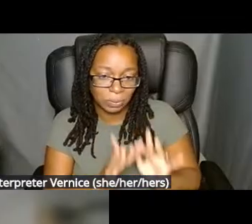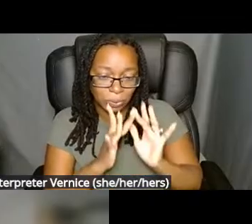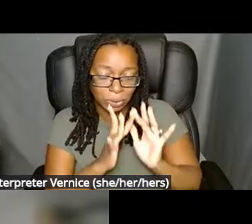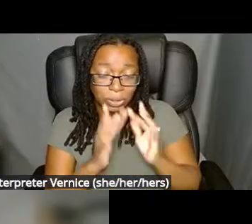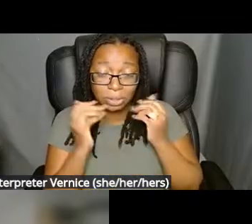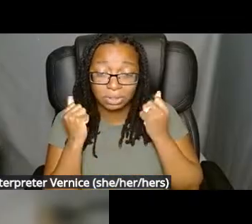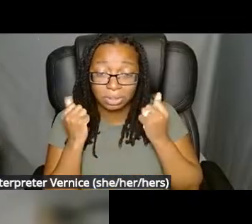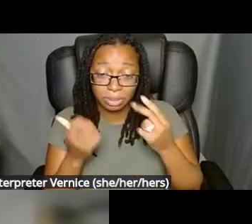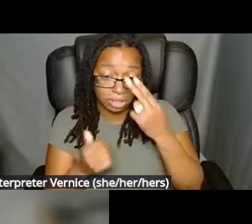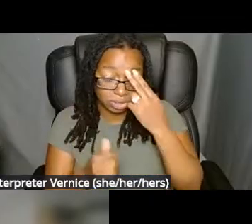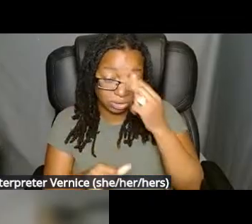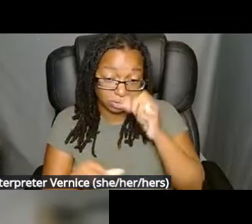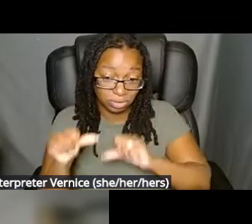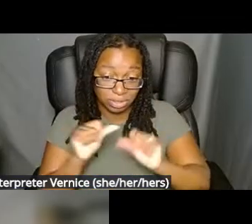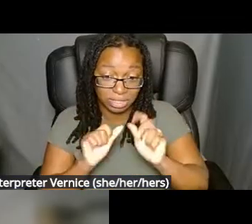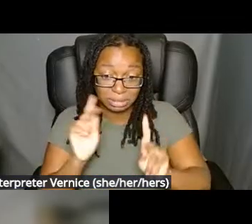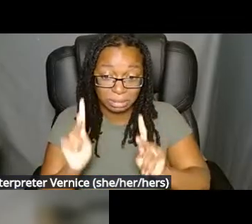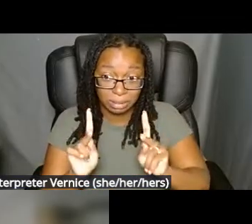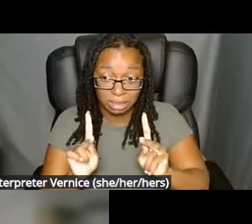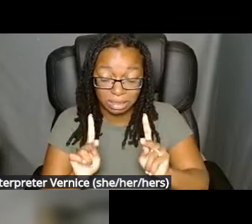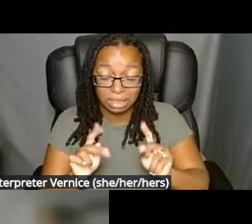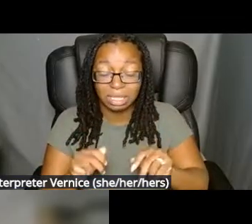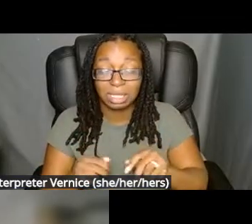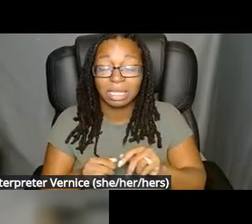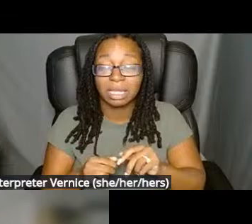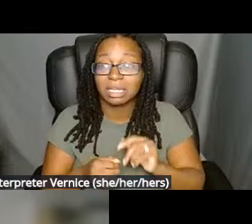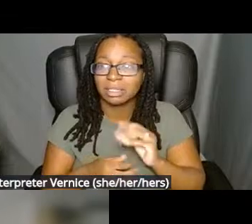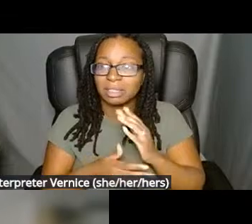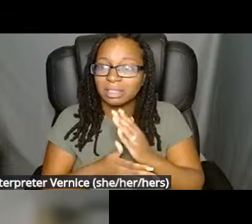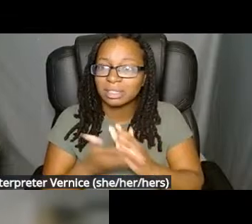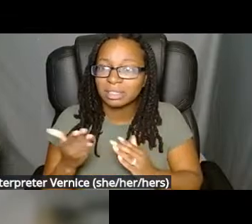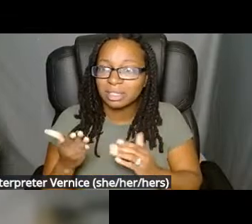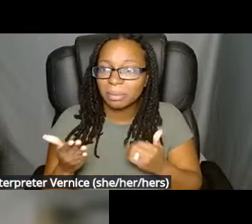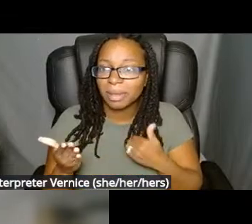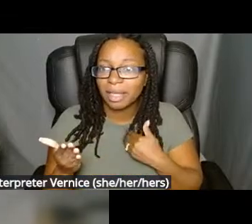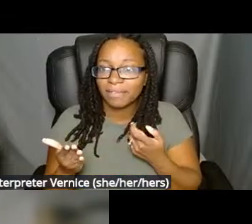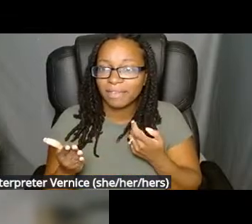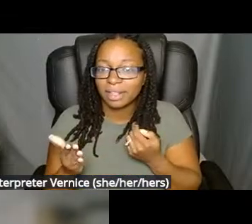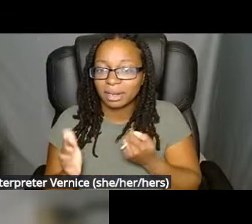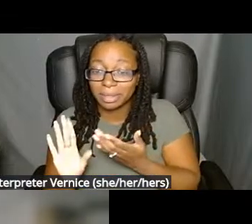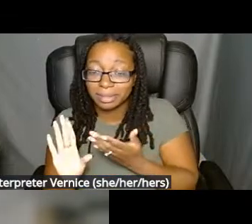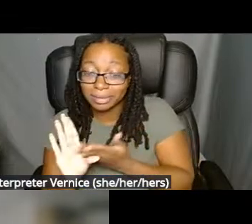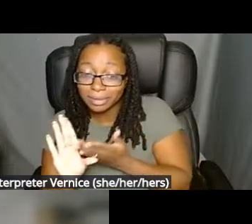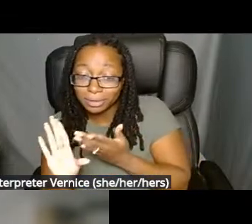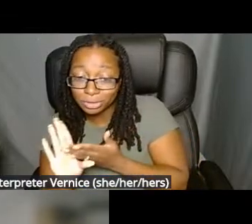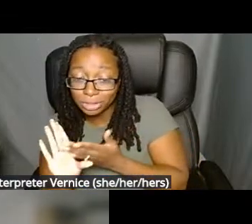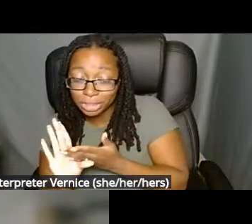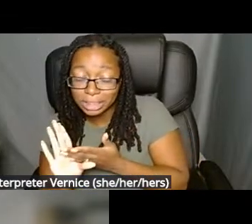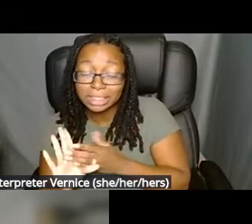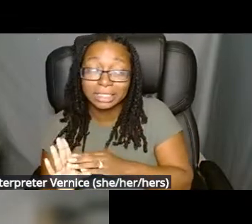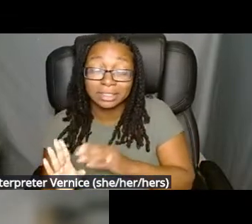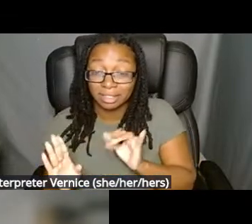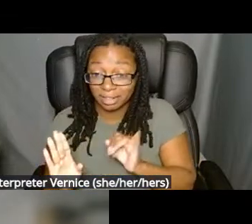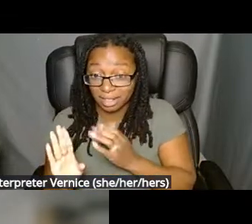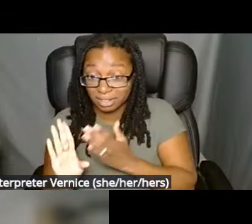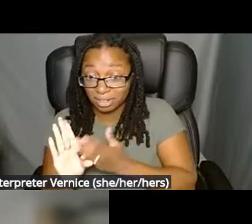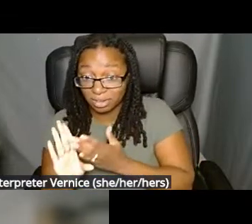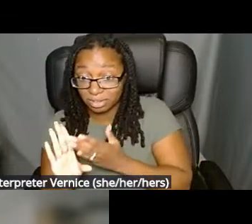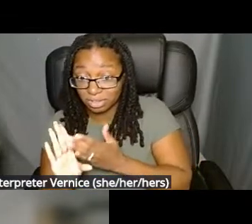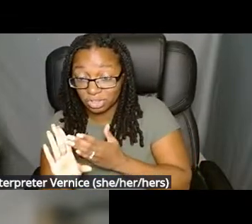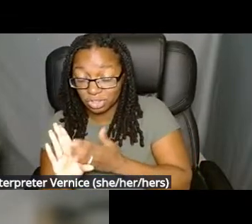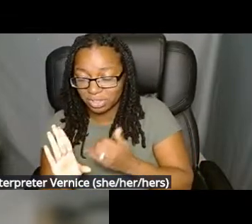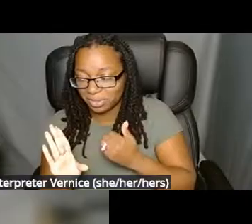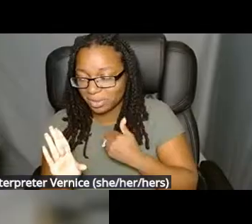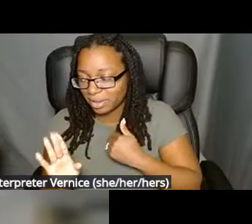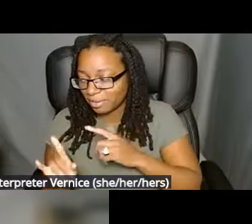like some of you do a little bit of psychology, and with that psychology comes